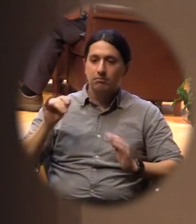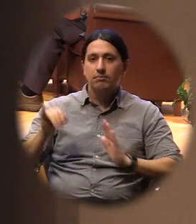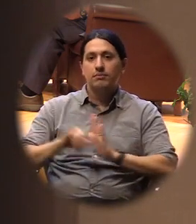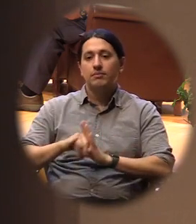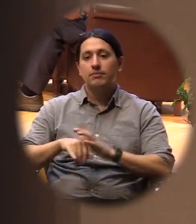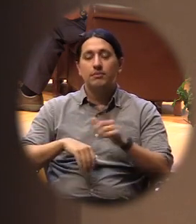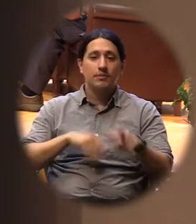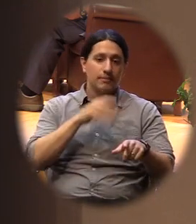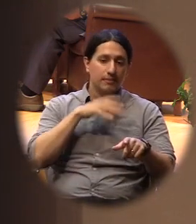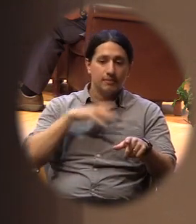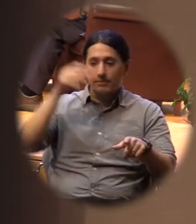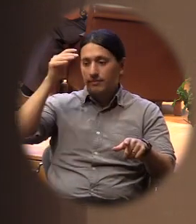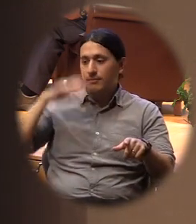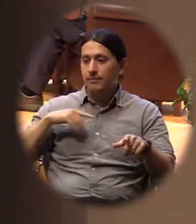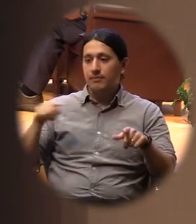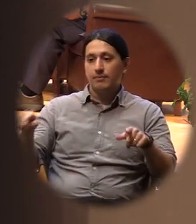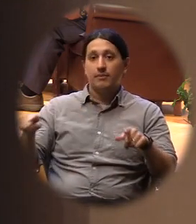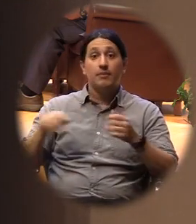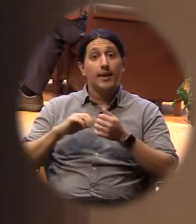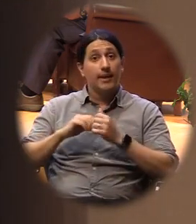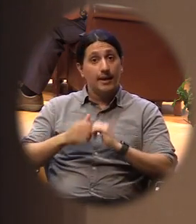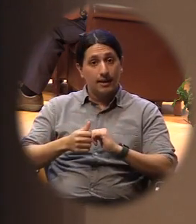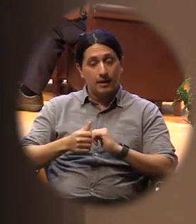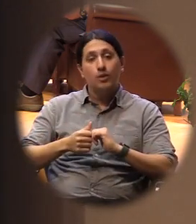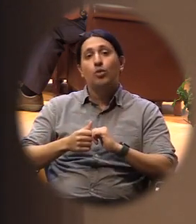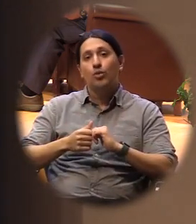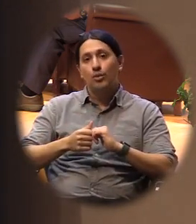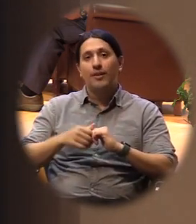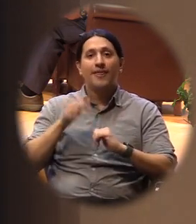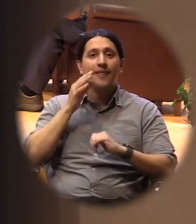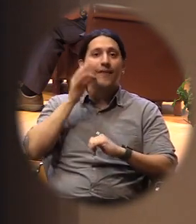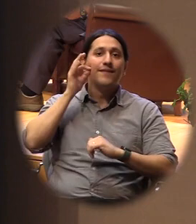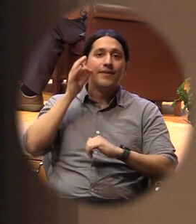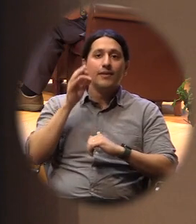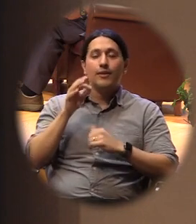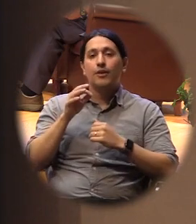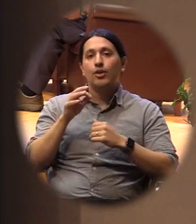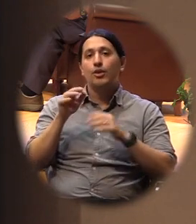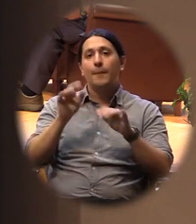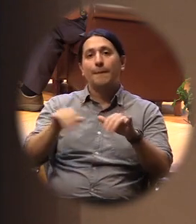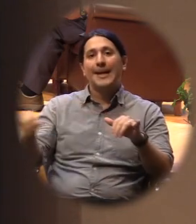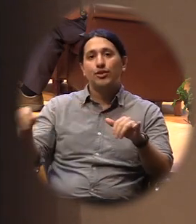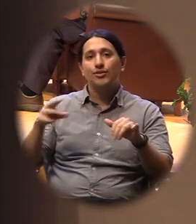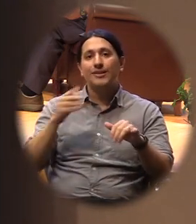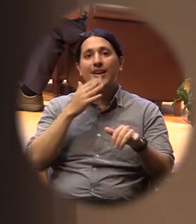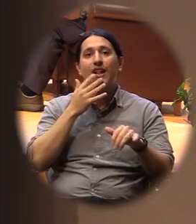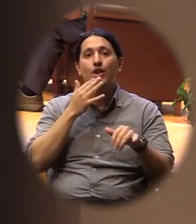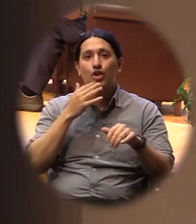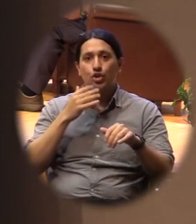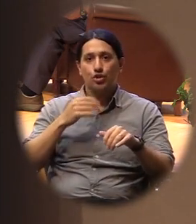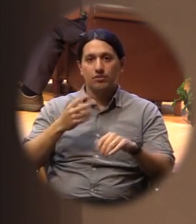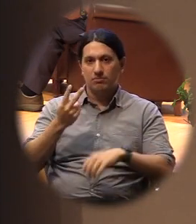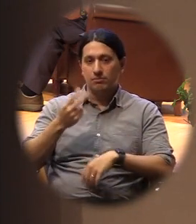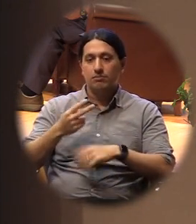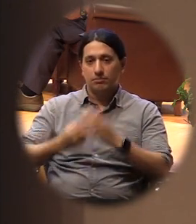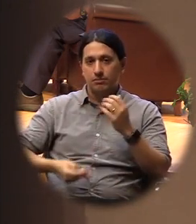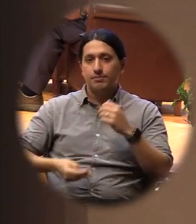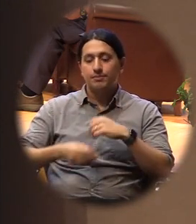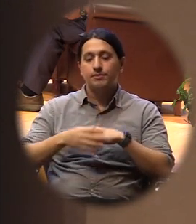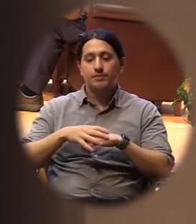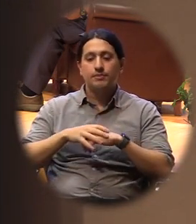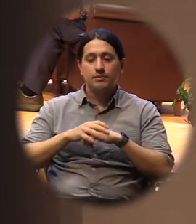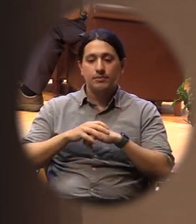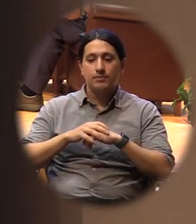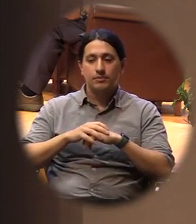female Bluebird by their um by their feather patterns and color uh and um and we bring with us